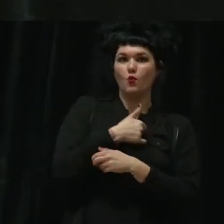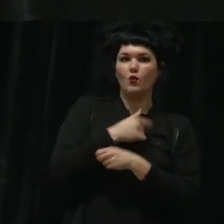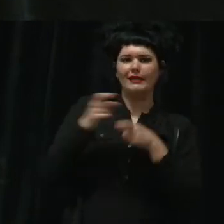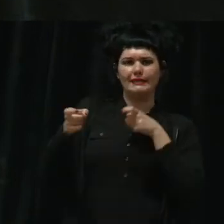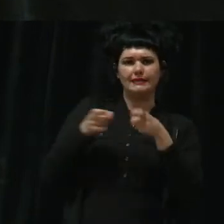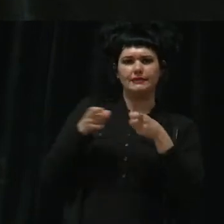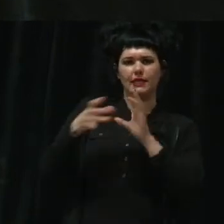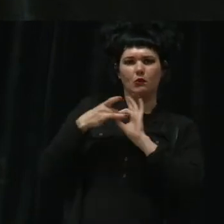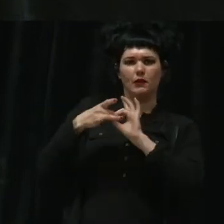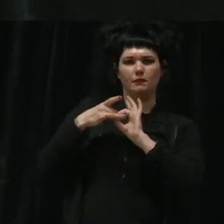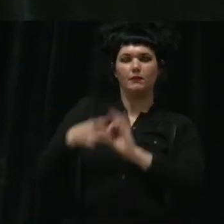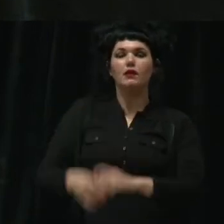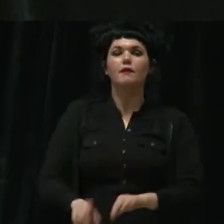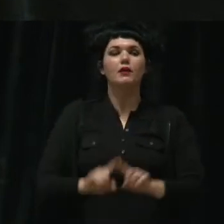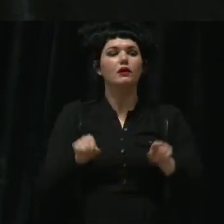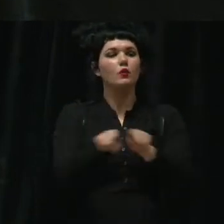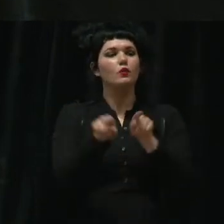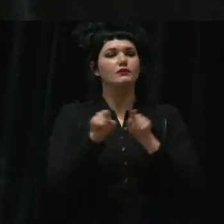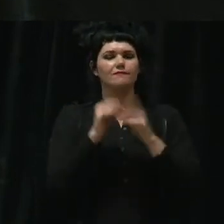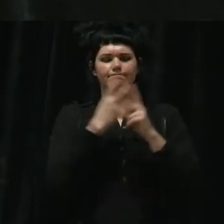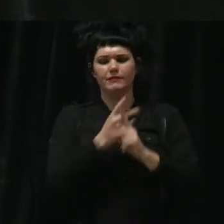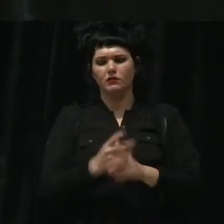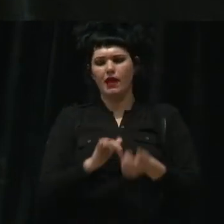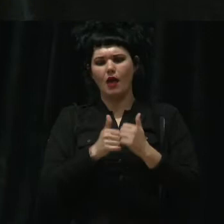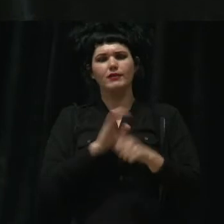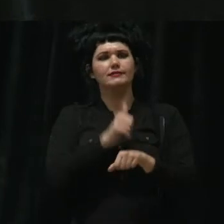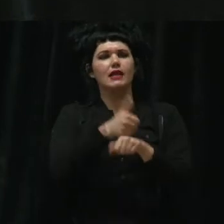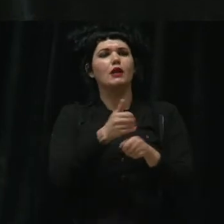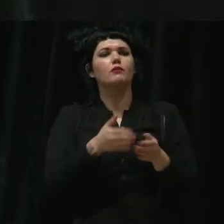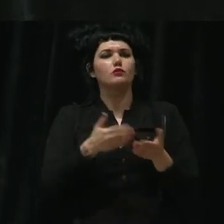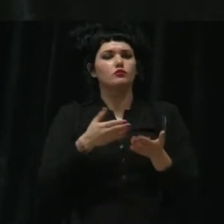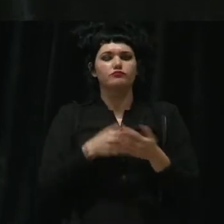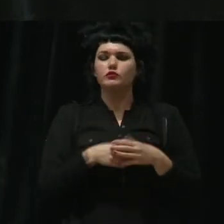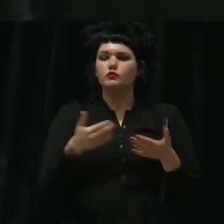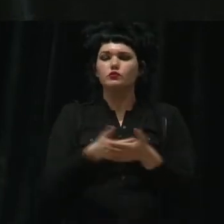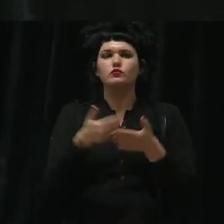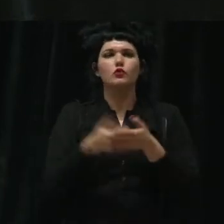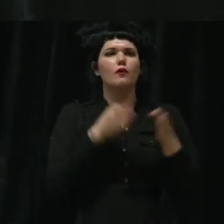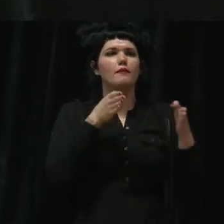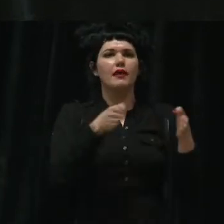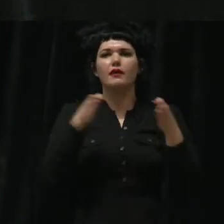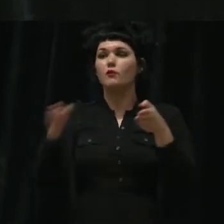also figuring out ways to develop new pathways and other support to